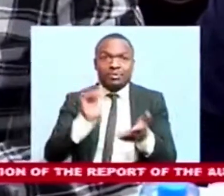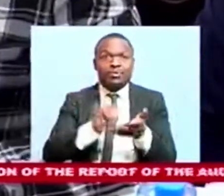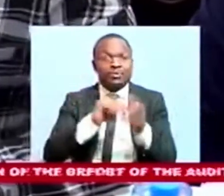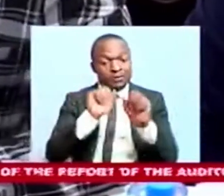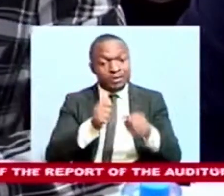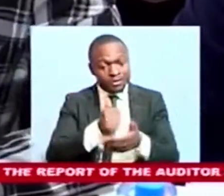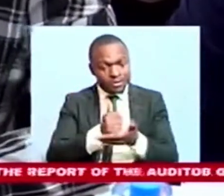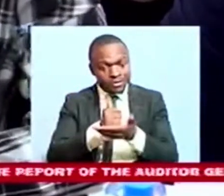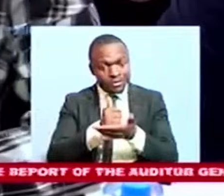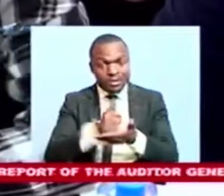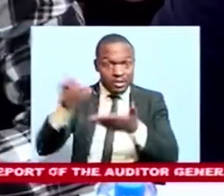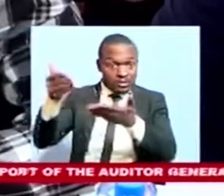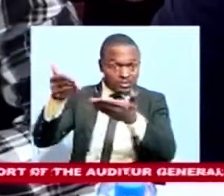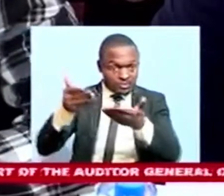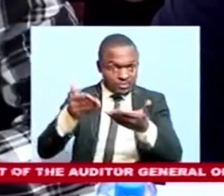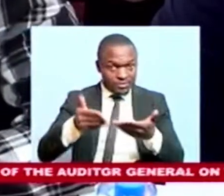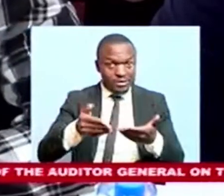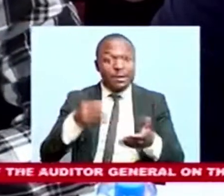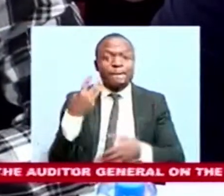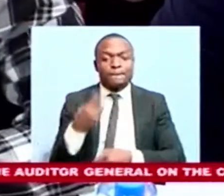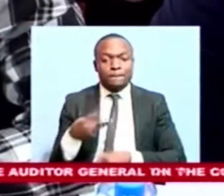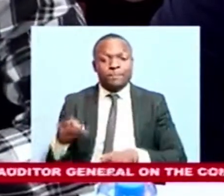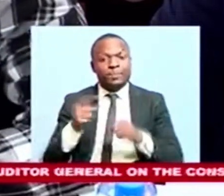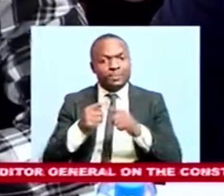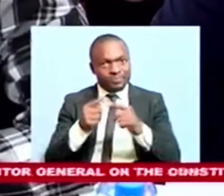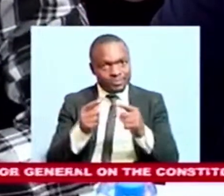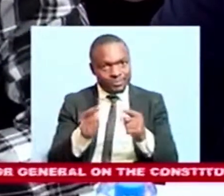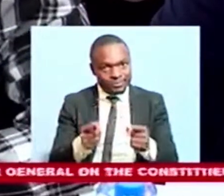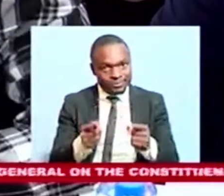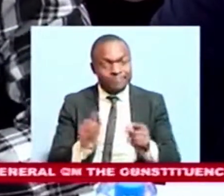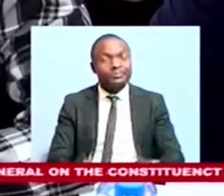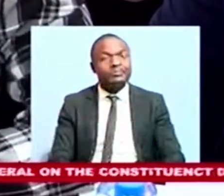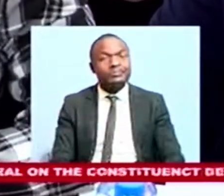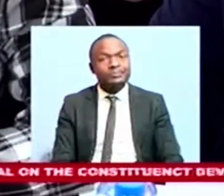those materials. But as the